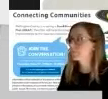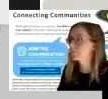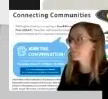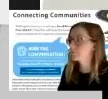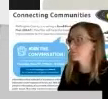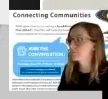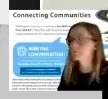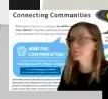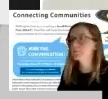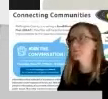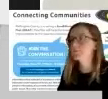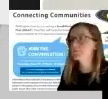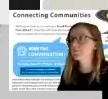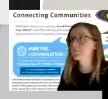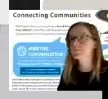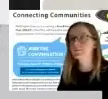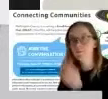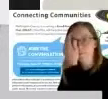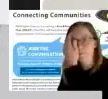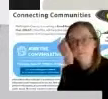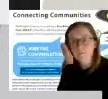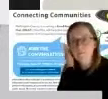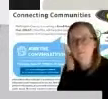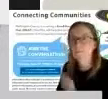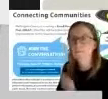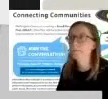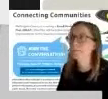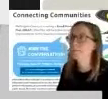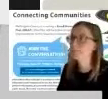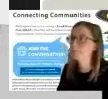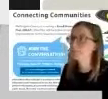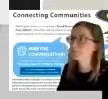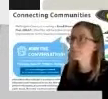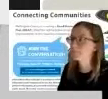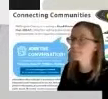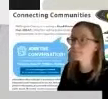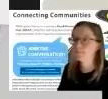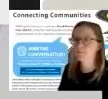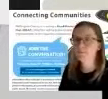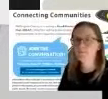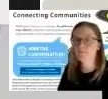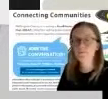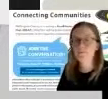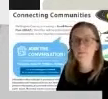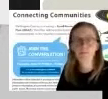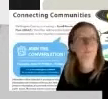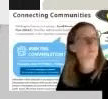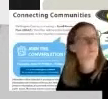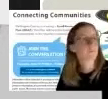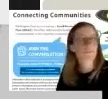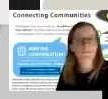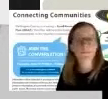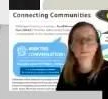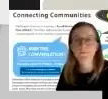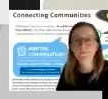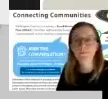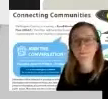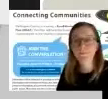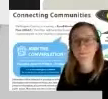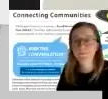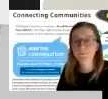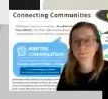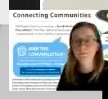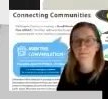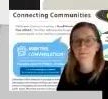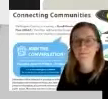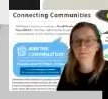study. This is the first time the county has hosted a meeting of this sort, as typically we would be meeting with